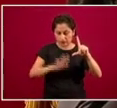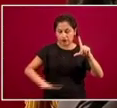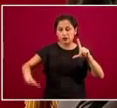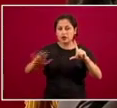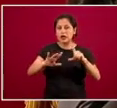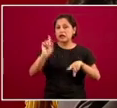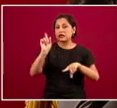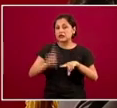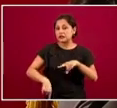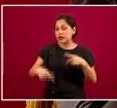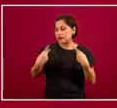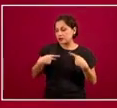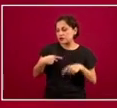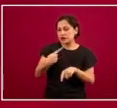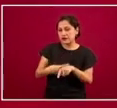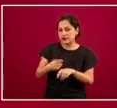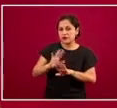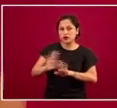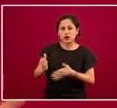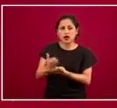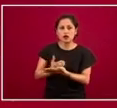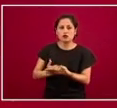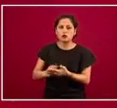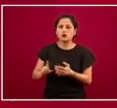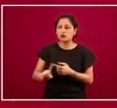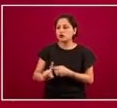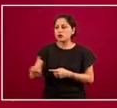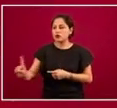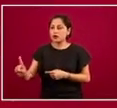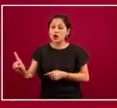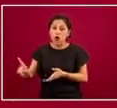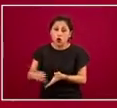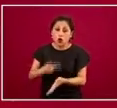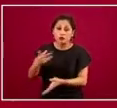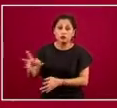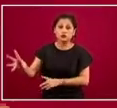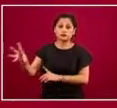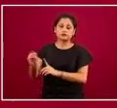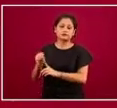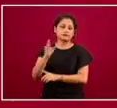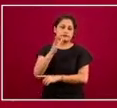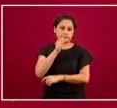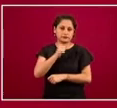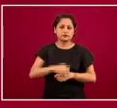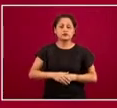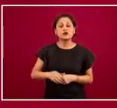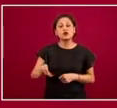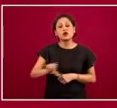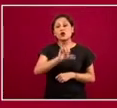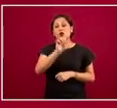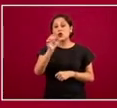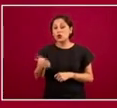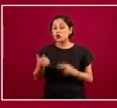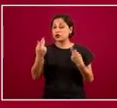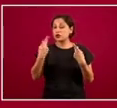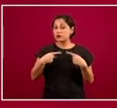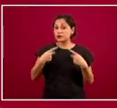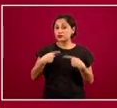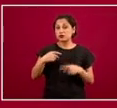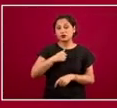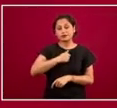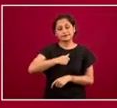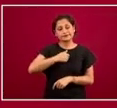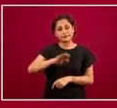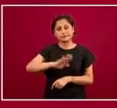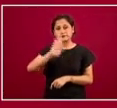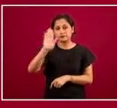have 129 million people, and we still have very few cases compared to